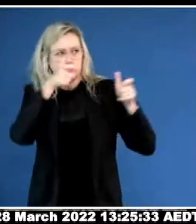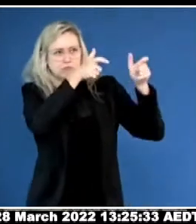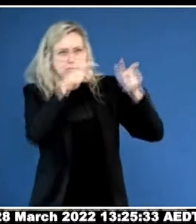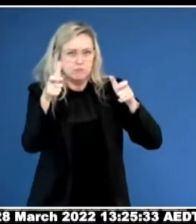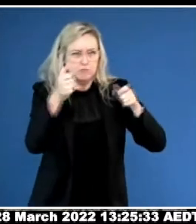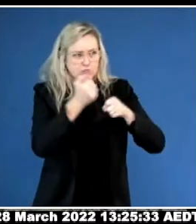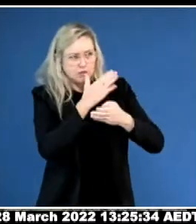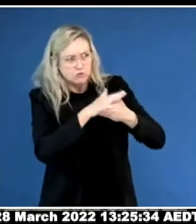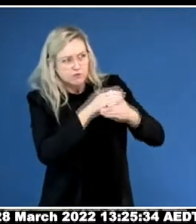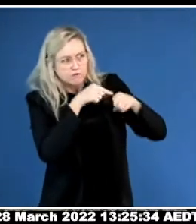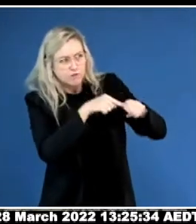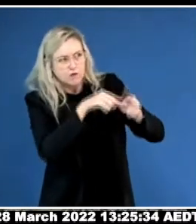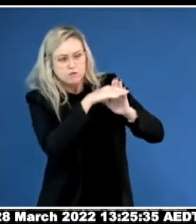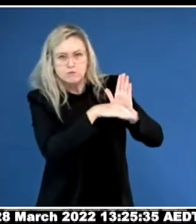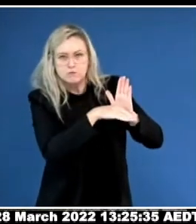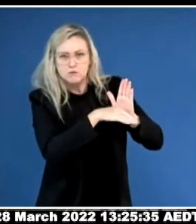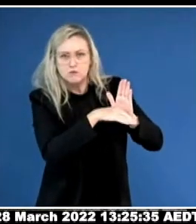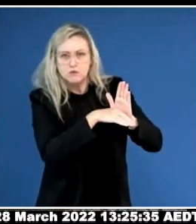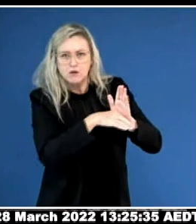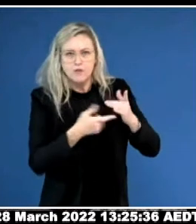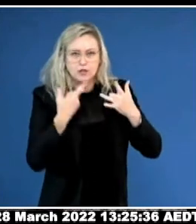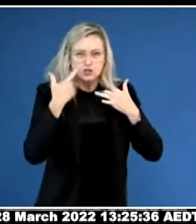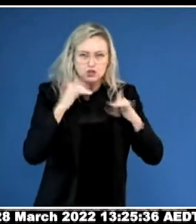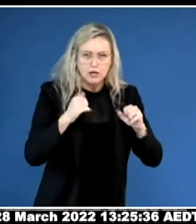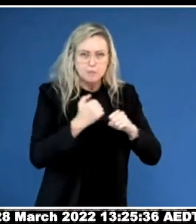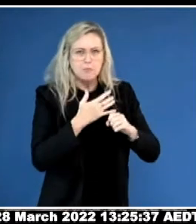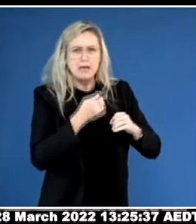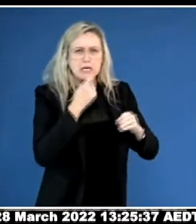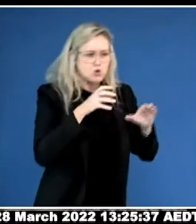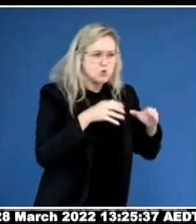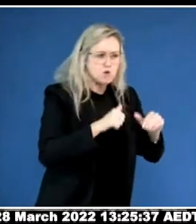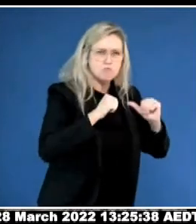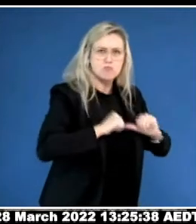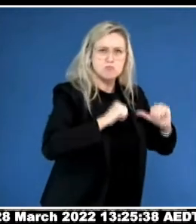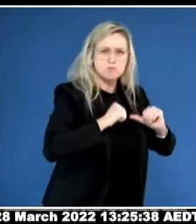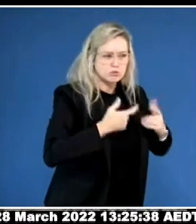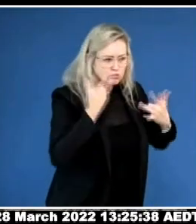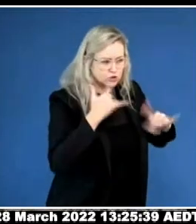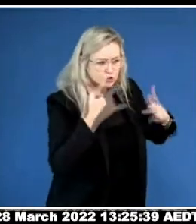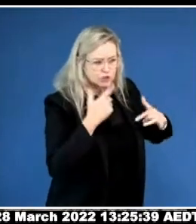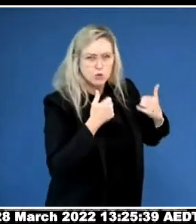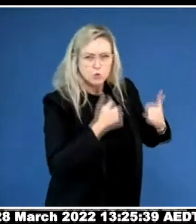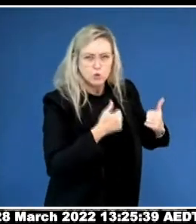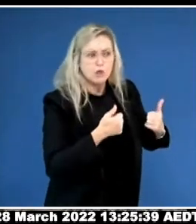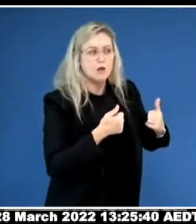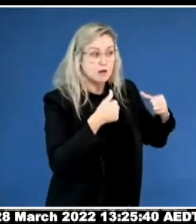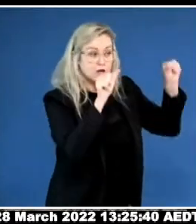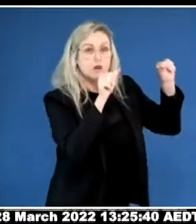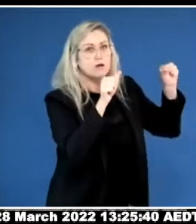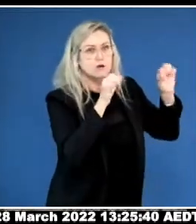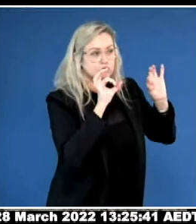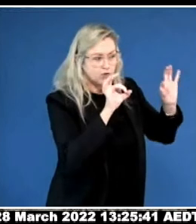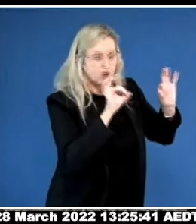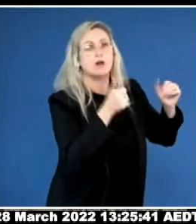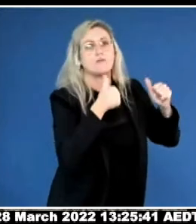that can actually be trusted before it's rolled out across the country and be failing and be creating more dangerous situations, be